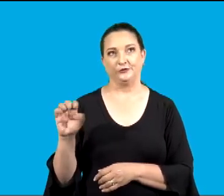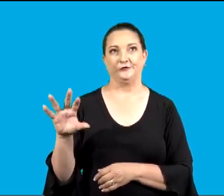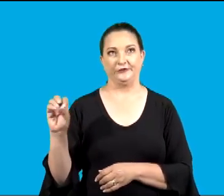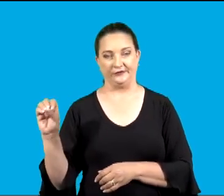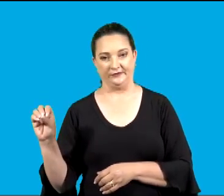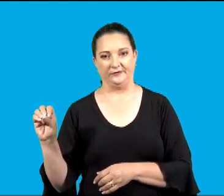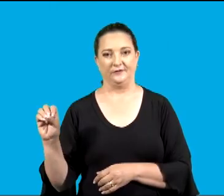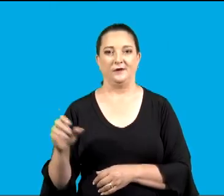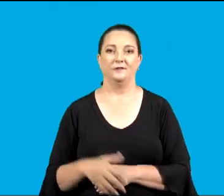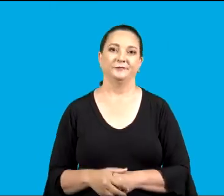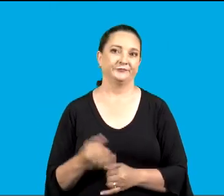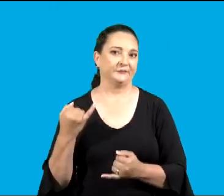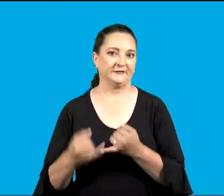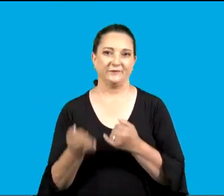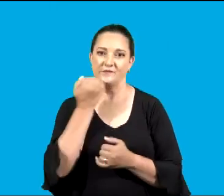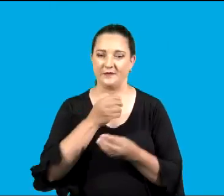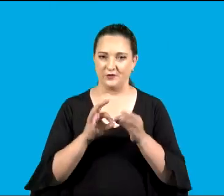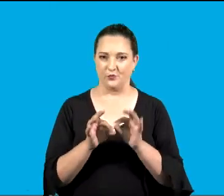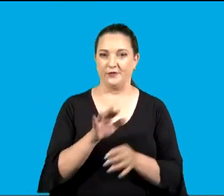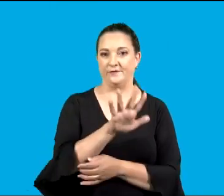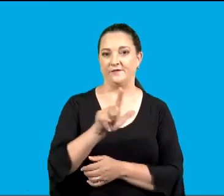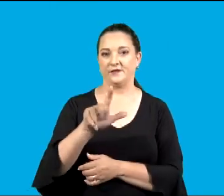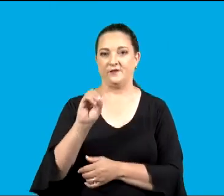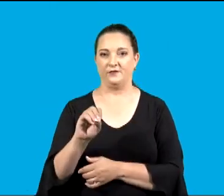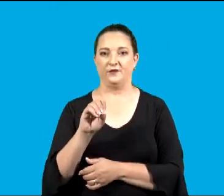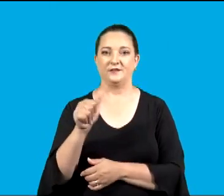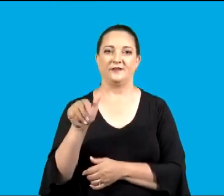570,650. That becomes the final amount.